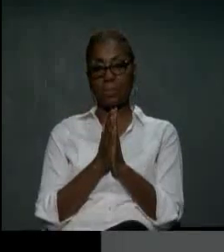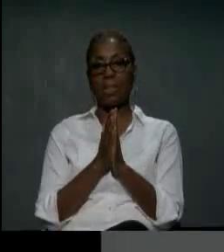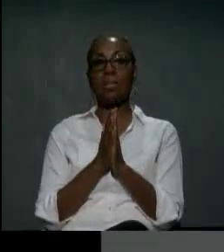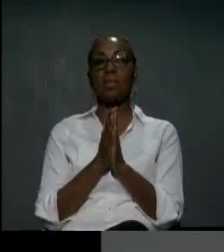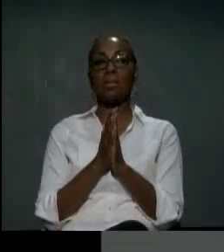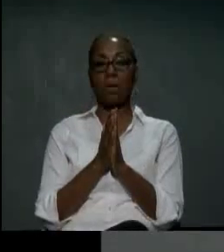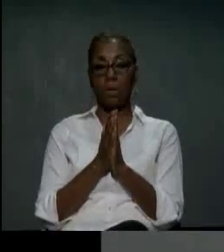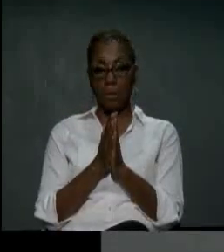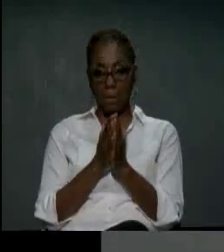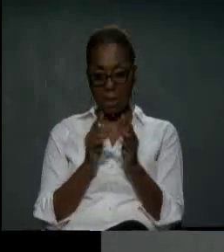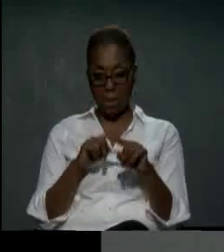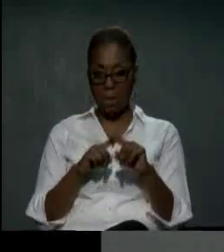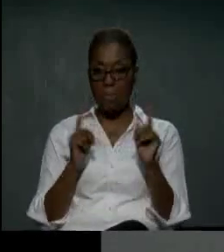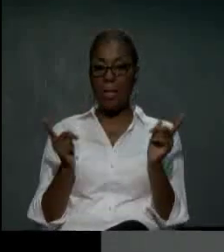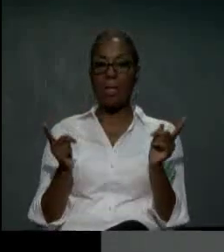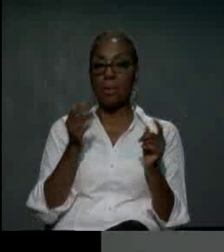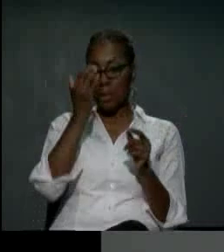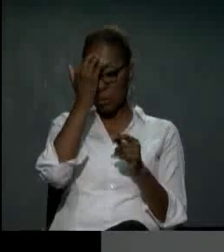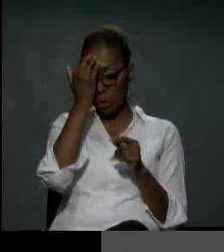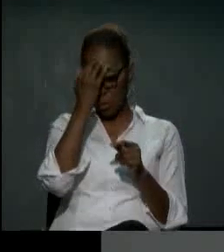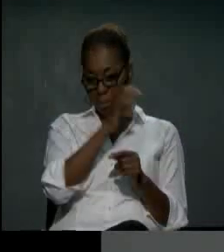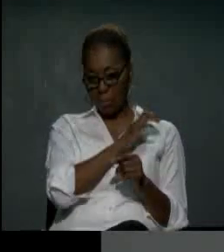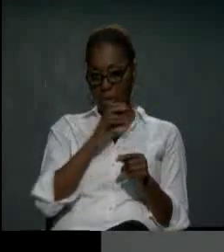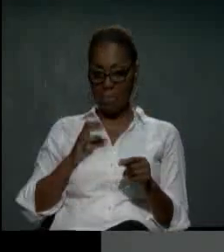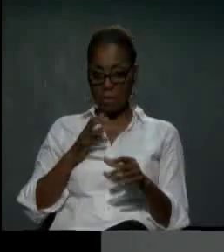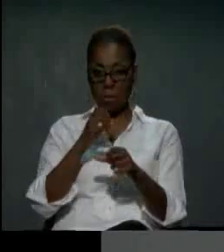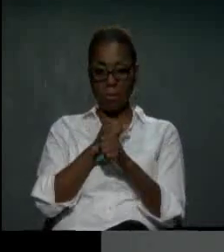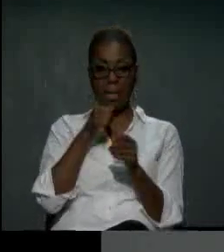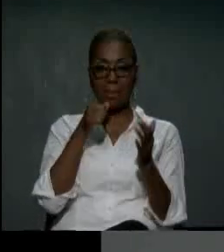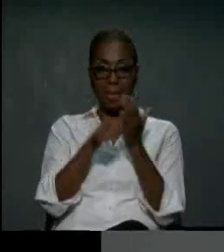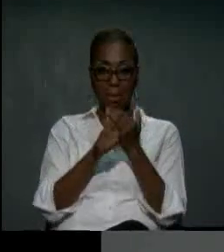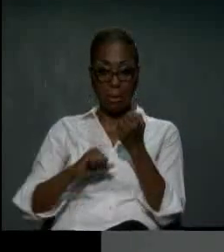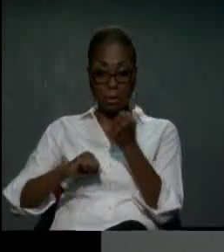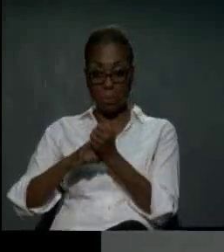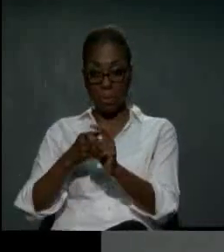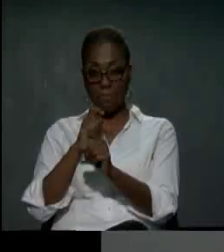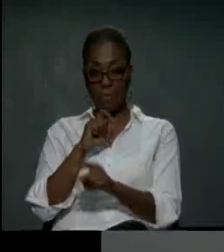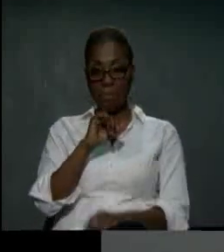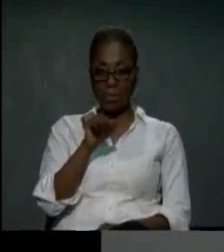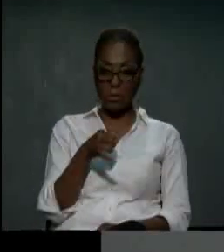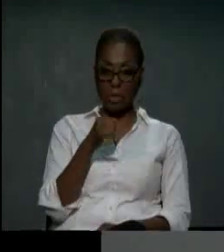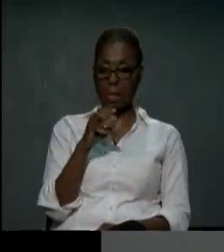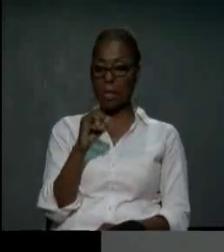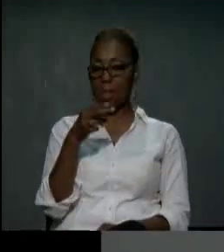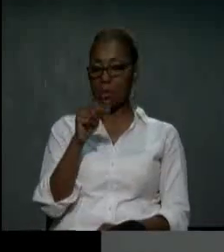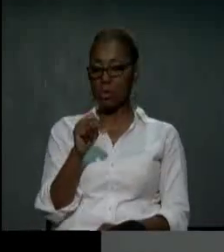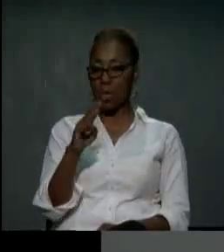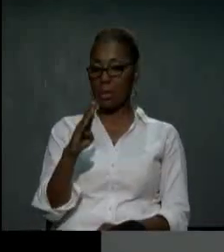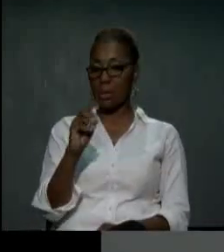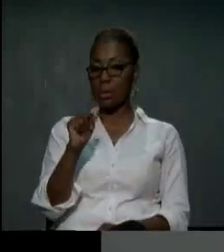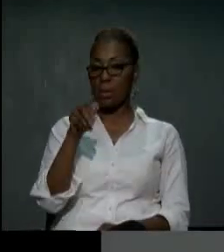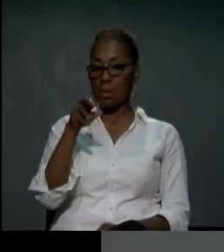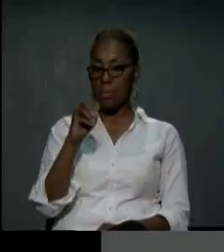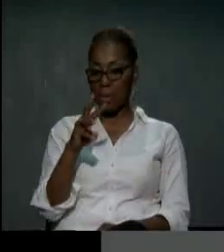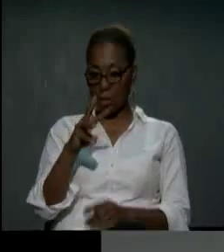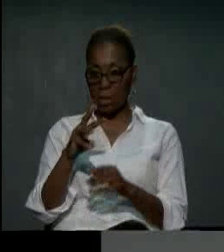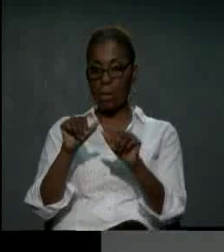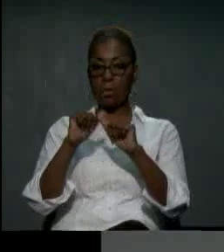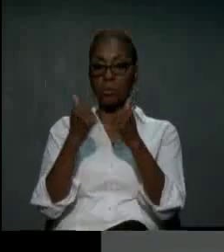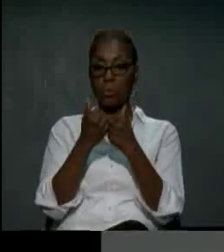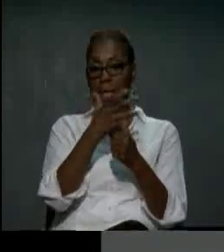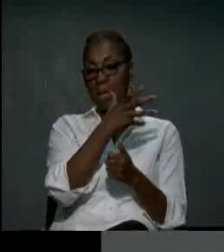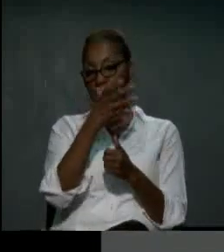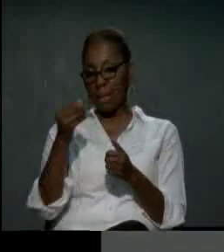the request. But note, the commission did receive a letter from the support from the John Barrell Neighborhood Association and in support of the requested waiver